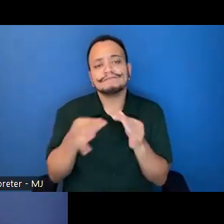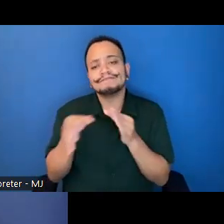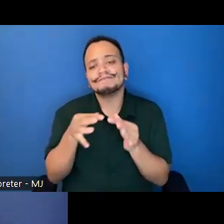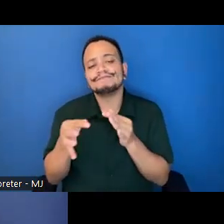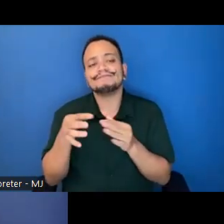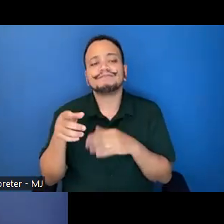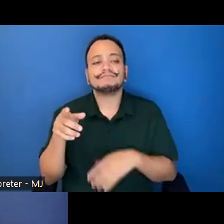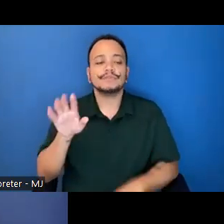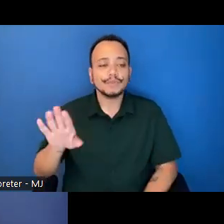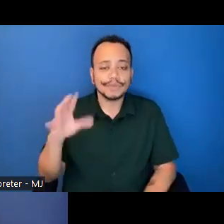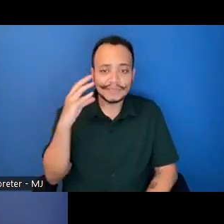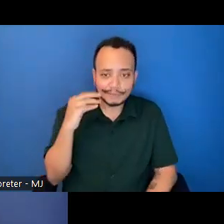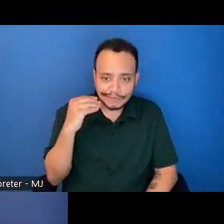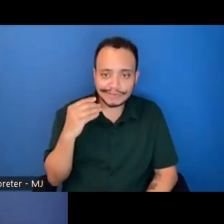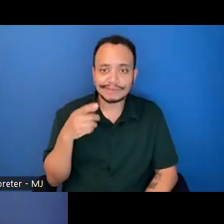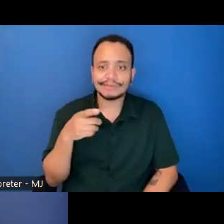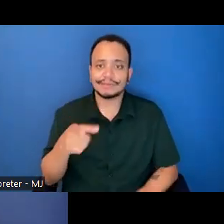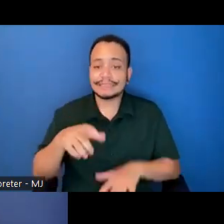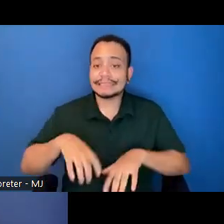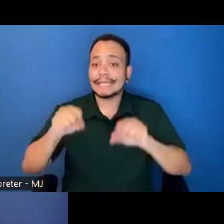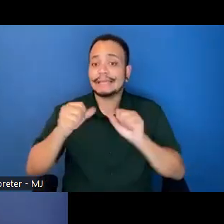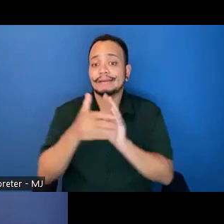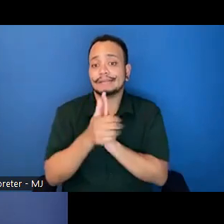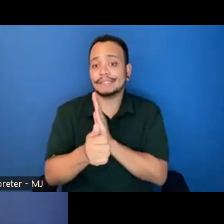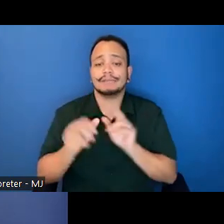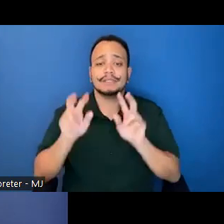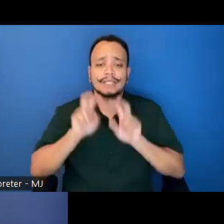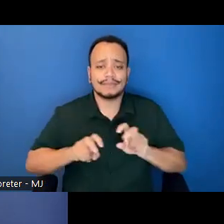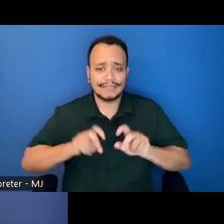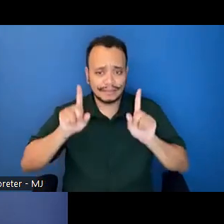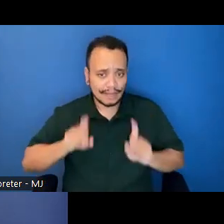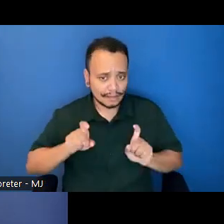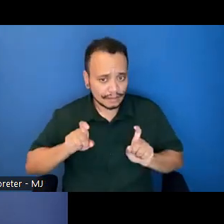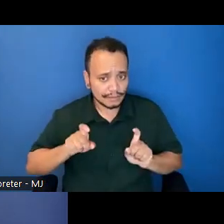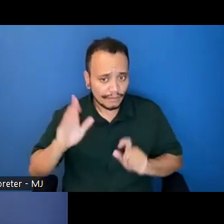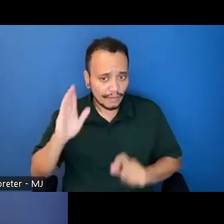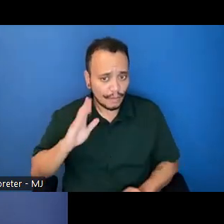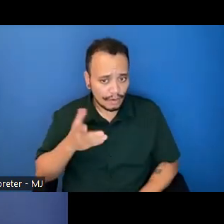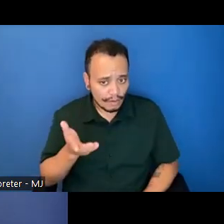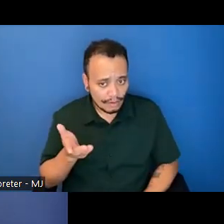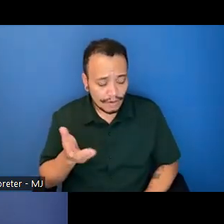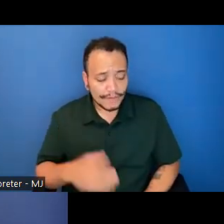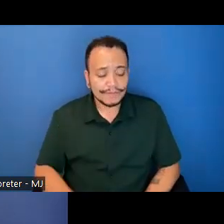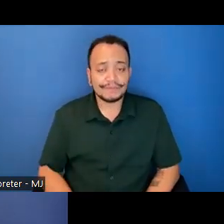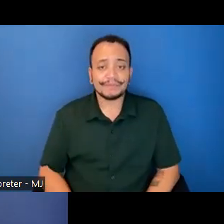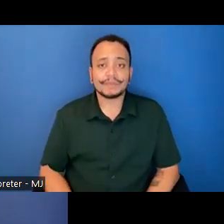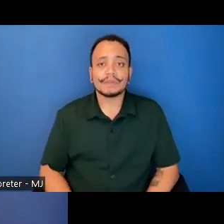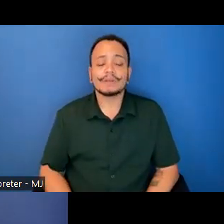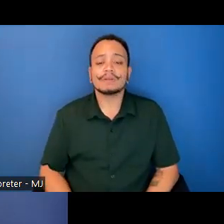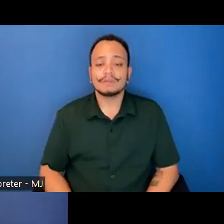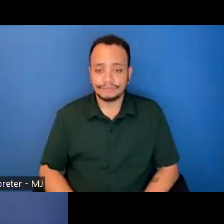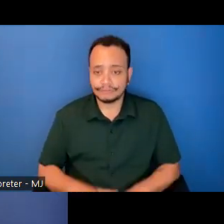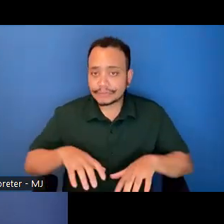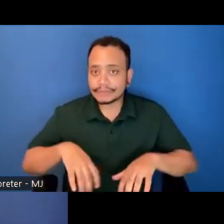taking a skills assessment sort of test, and that once you